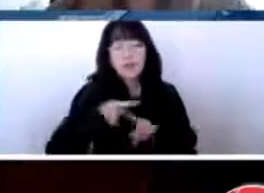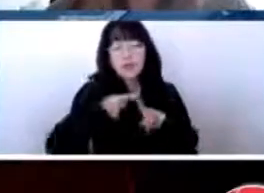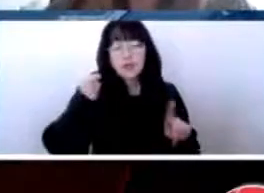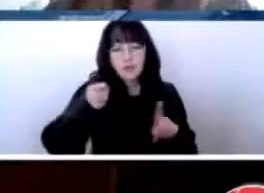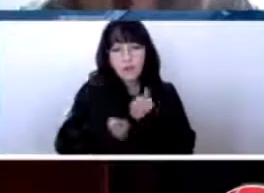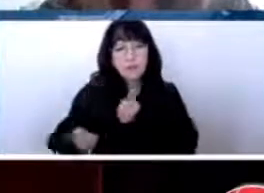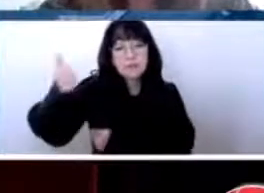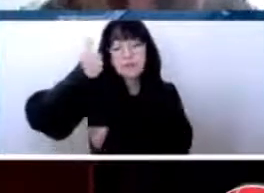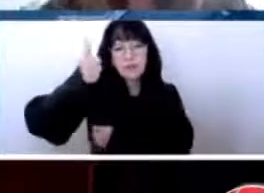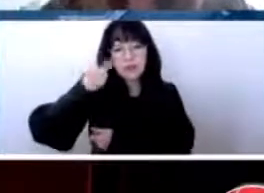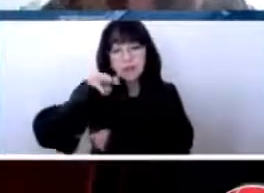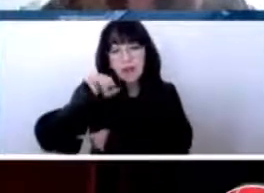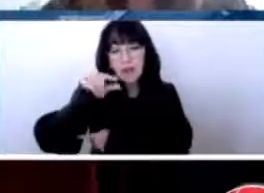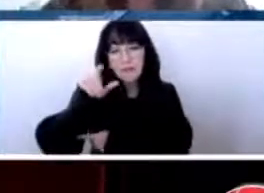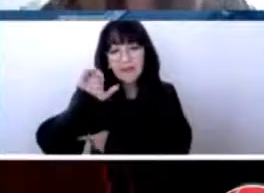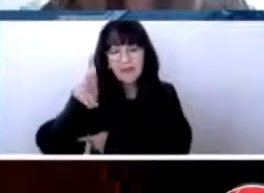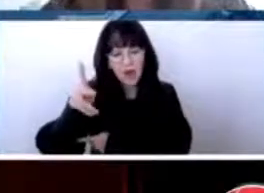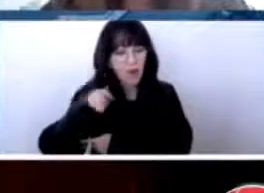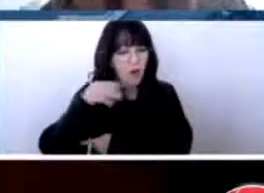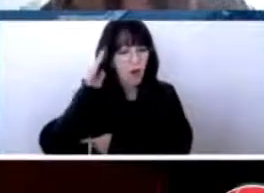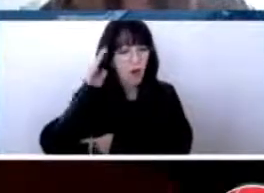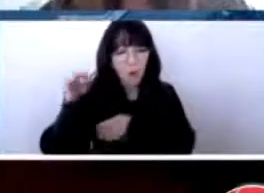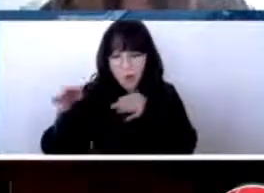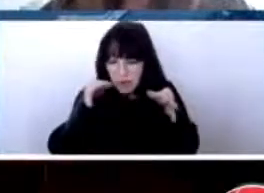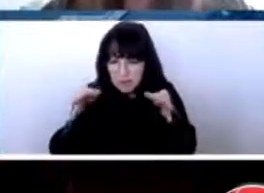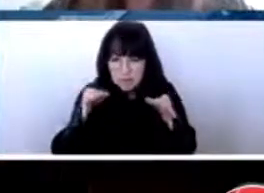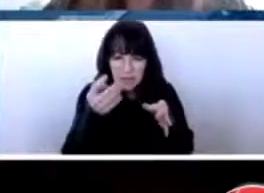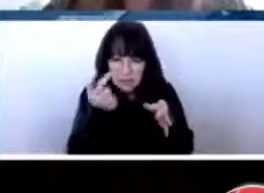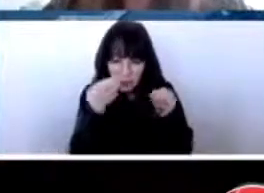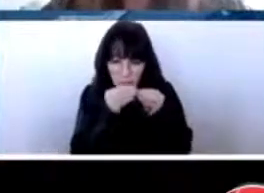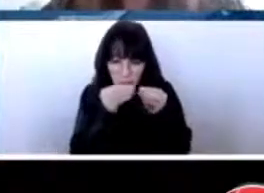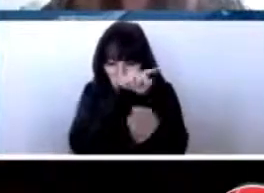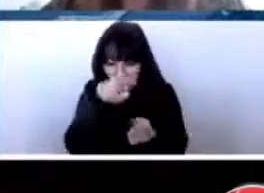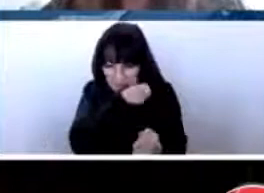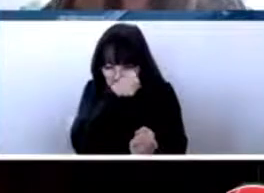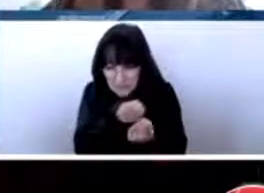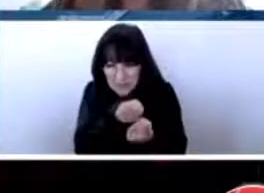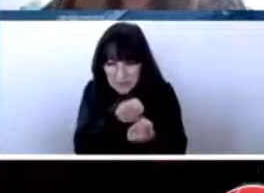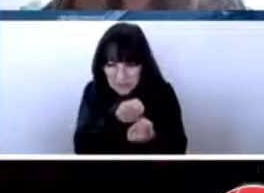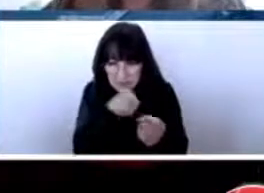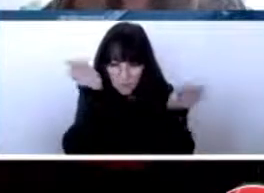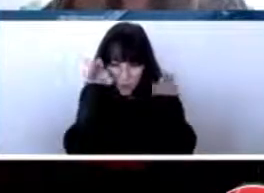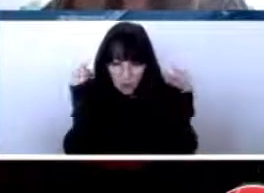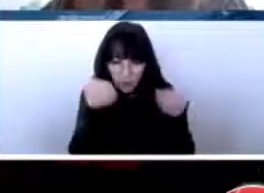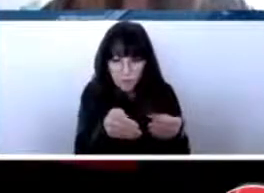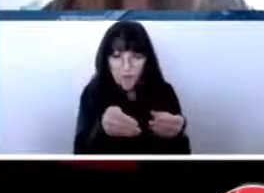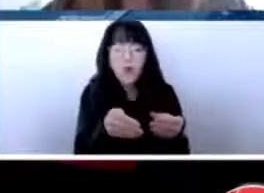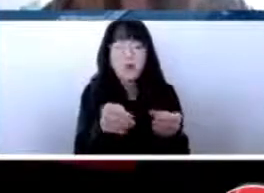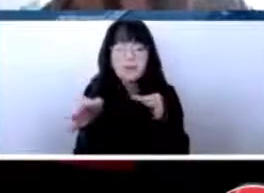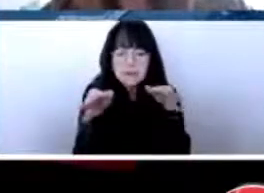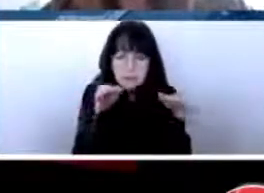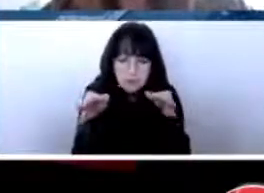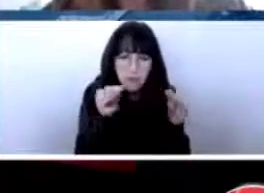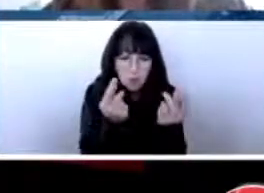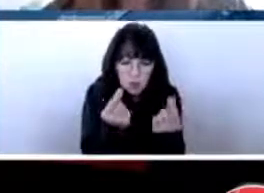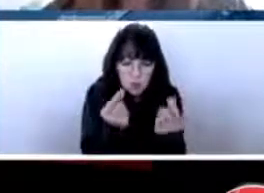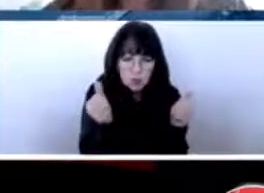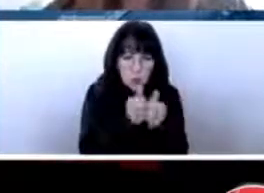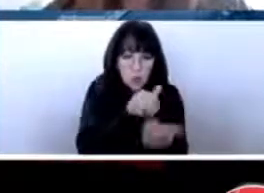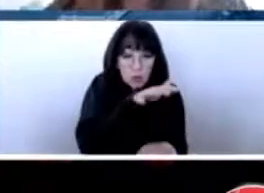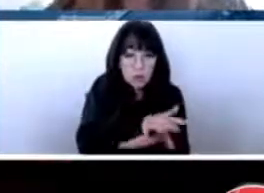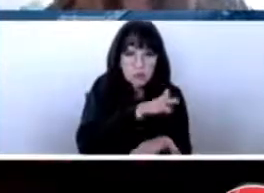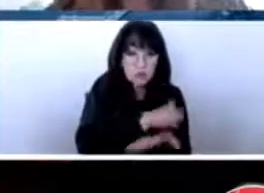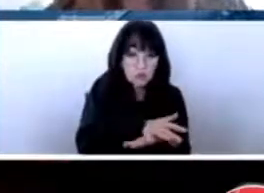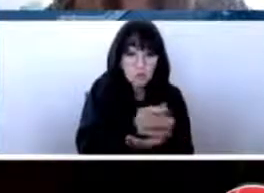this again with a little bit more specific focus on schools, since this is the week that many kids